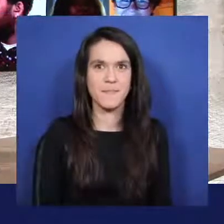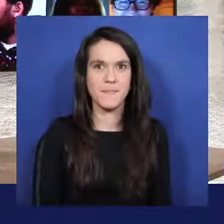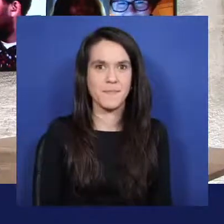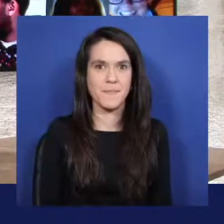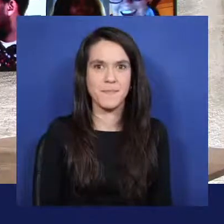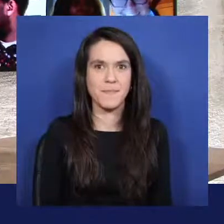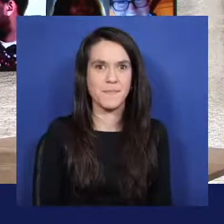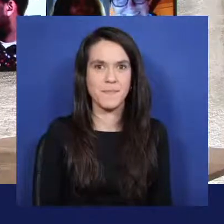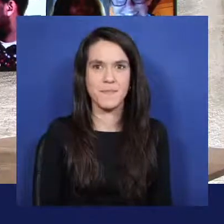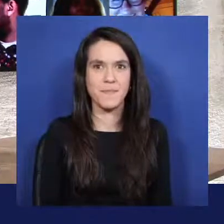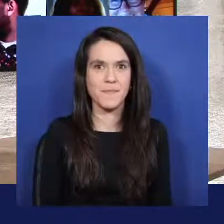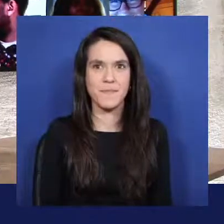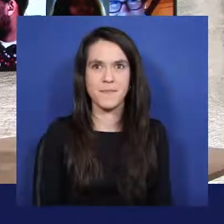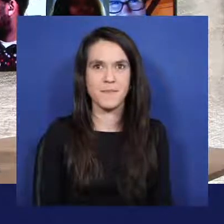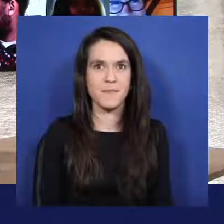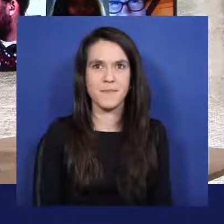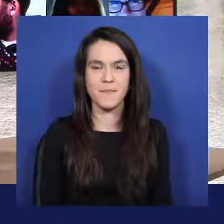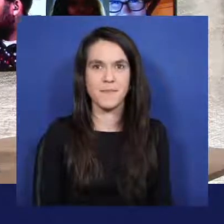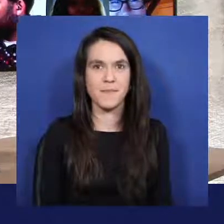It's not good, I think.